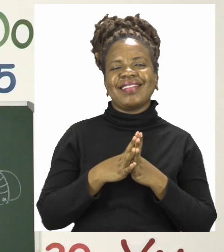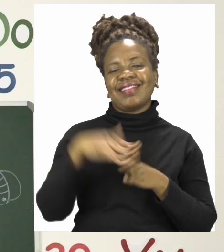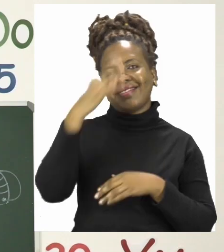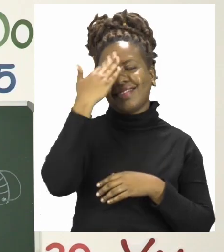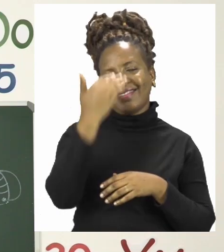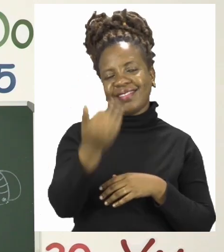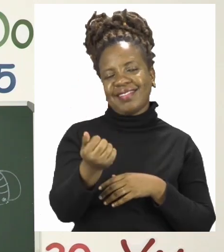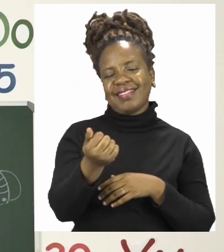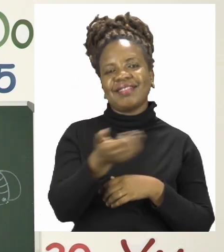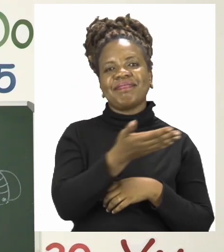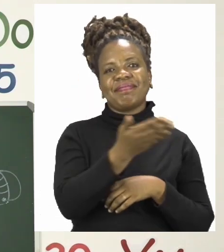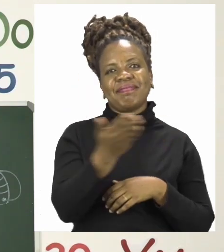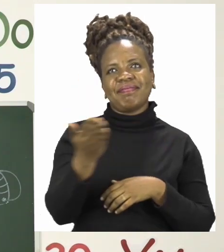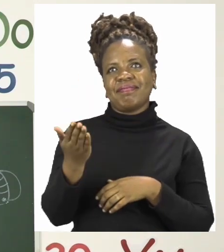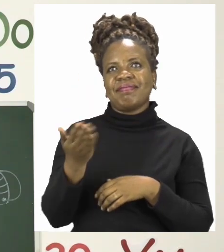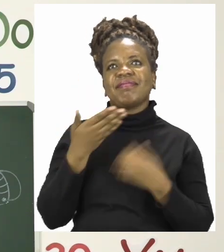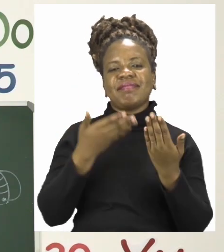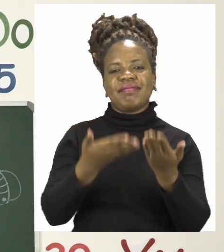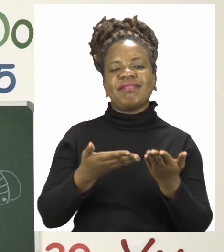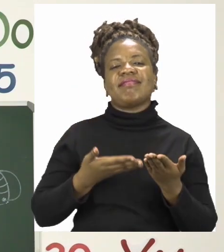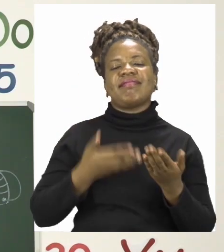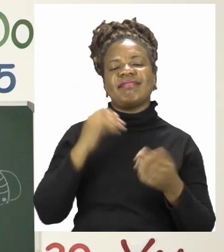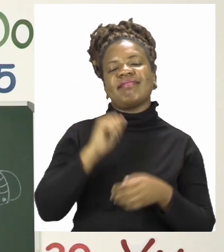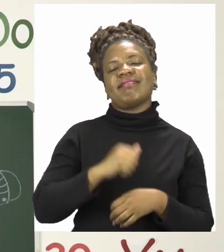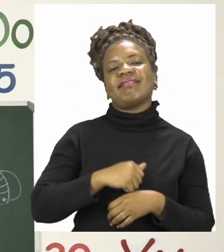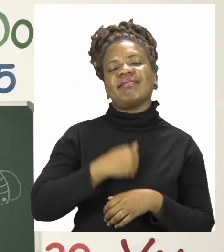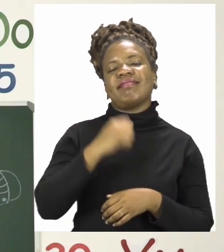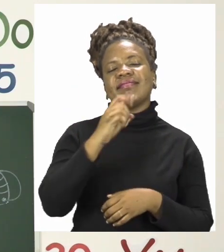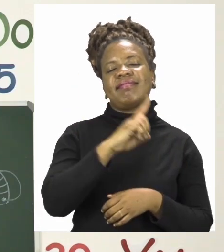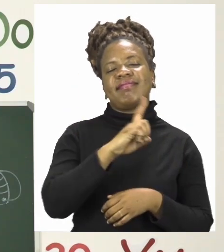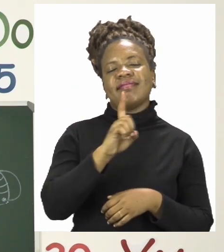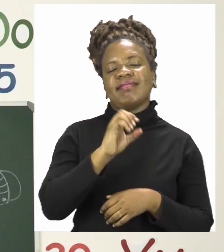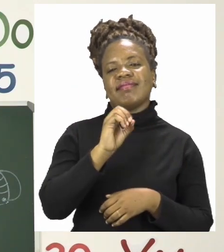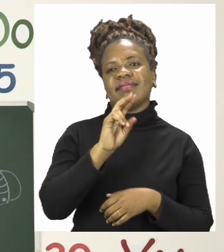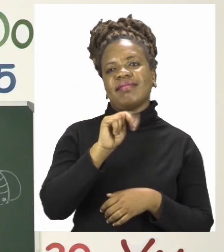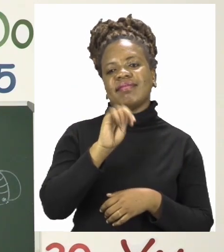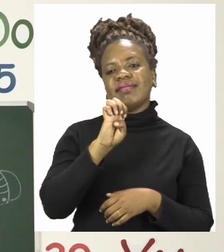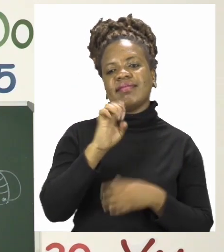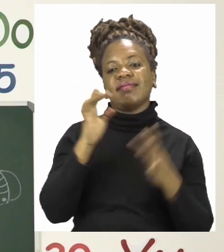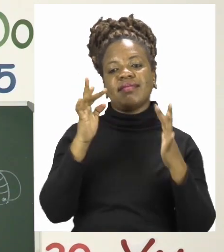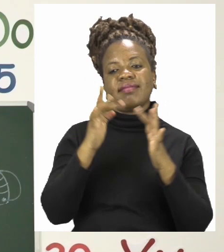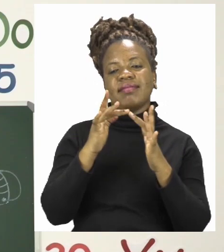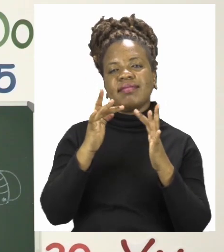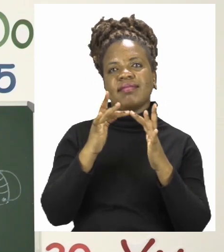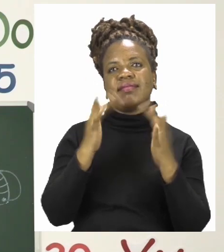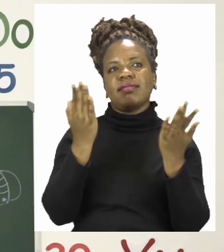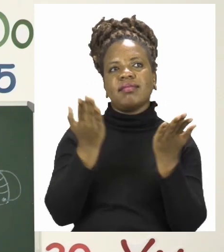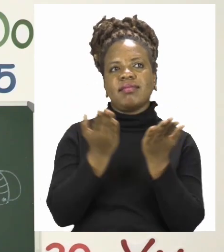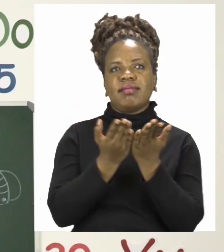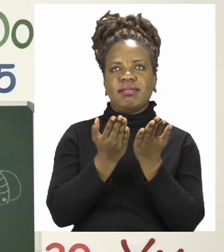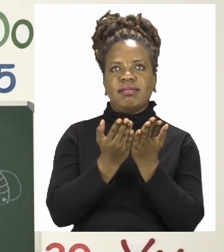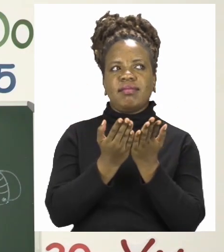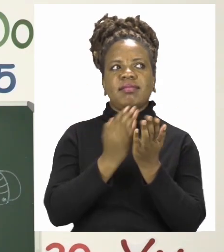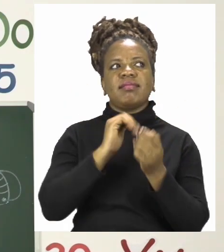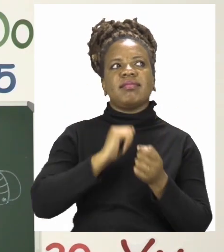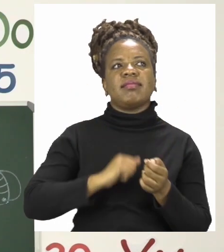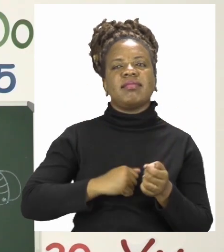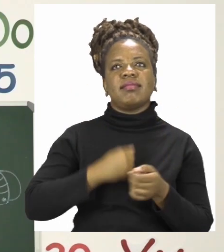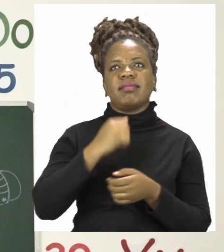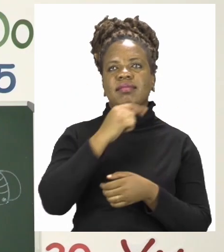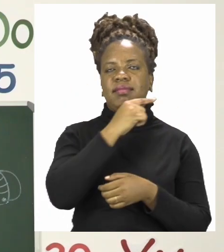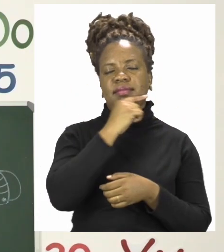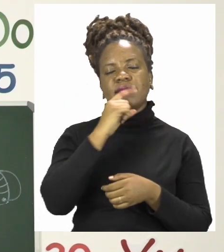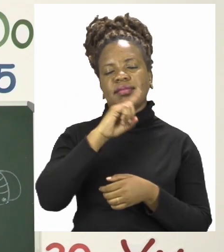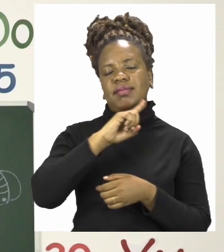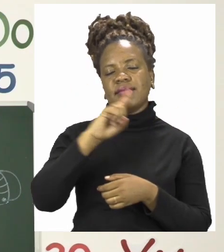Hello everyone and welcome to My Zone Online School. My name is Teacher Mutsa and thank you so much